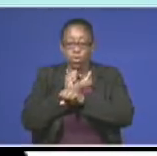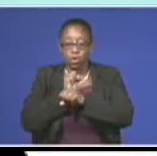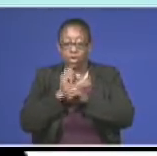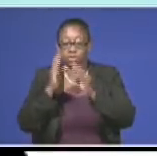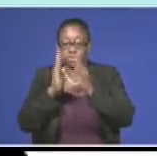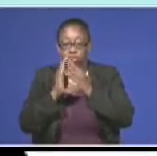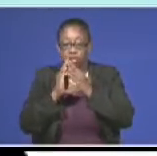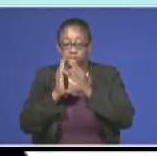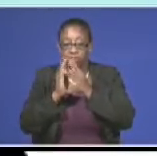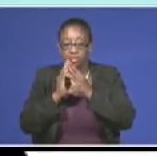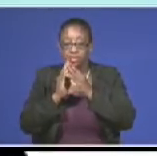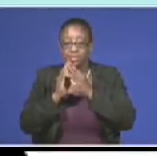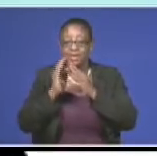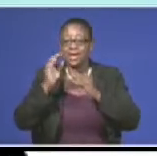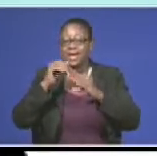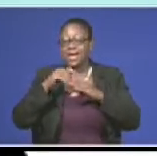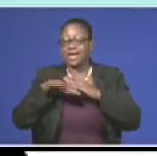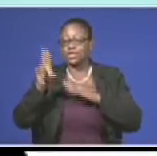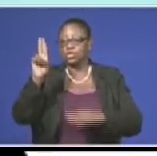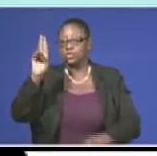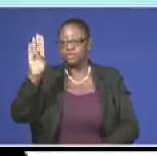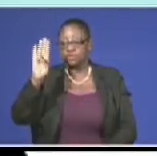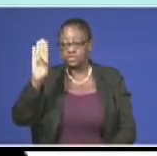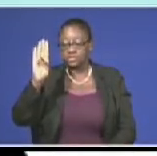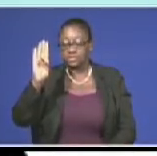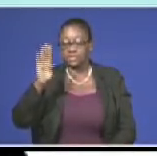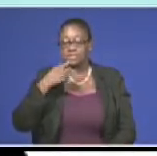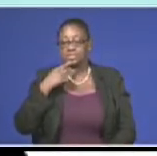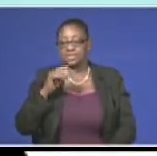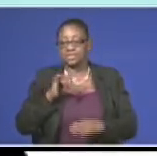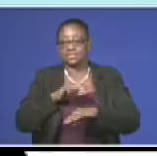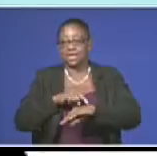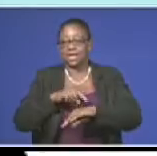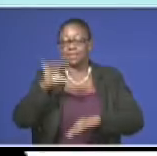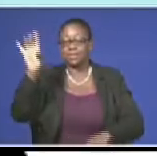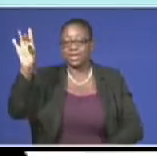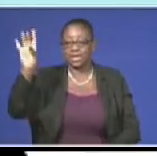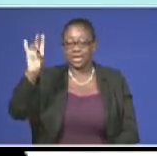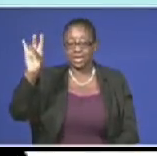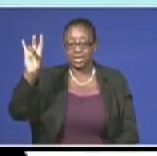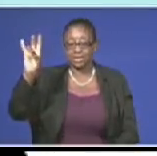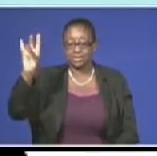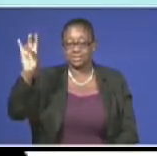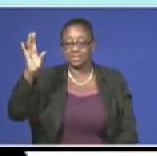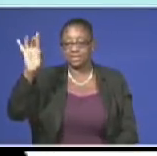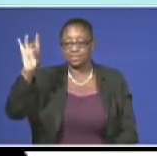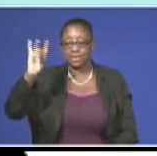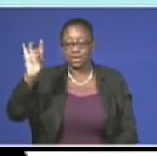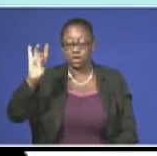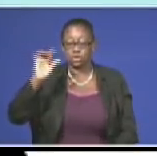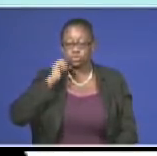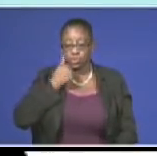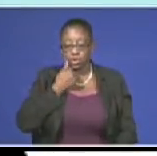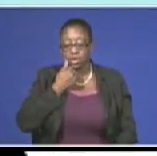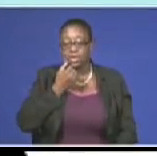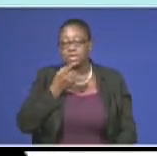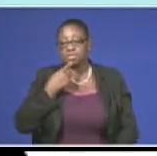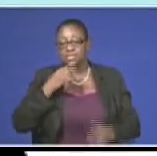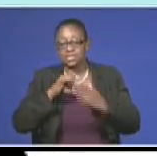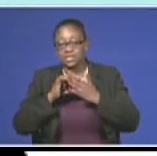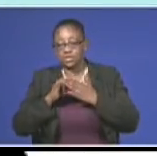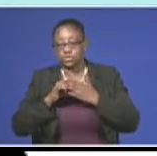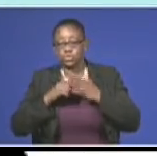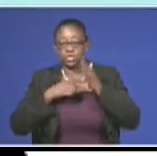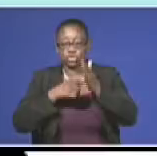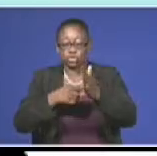Bahamas Graduate Center at 8:30 a.m. is a preview of this program, a preview of this toolkit. So we